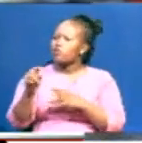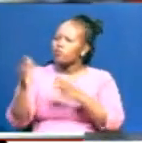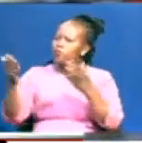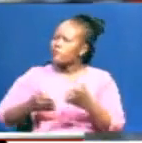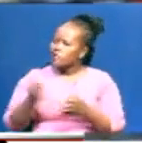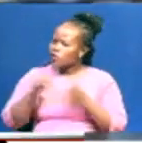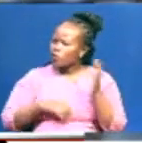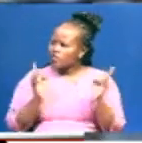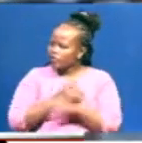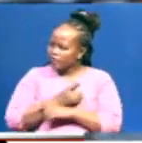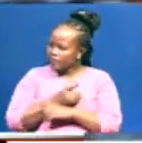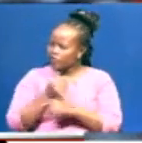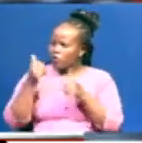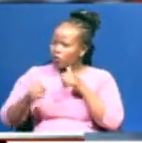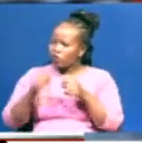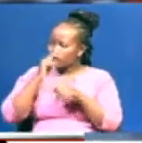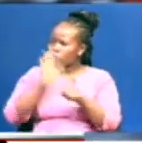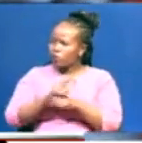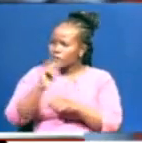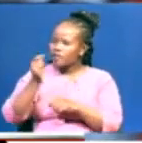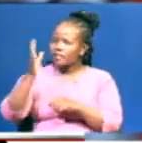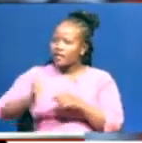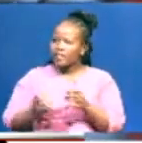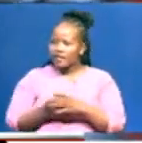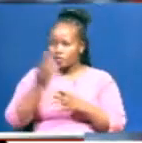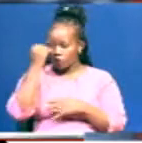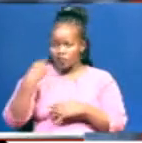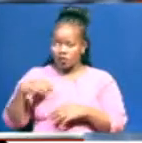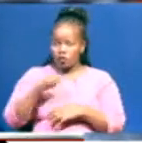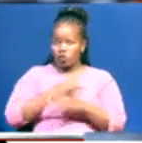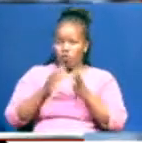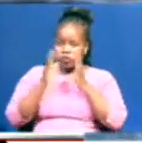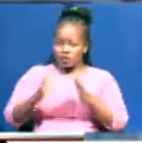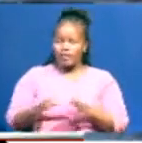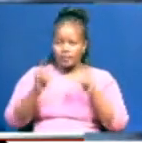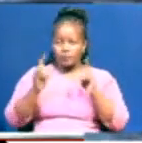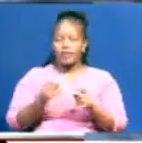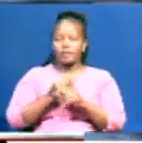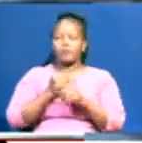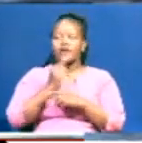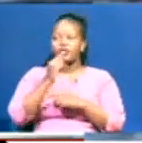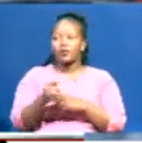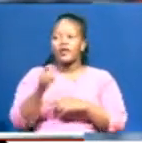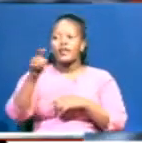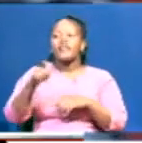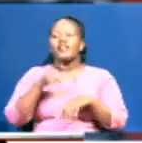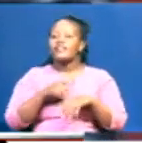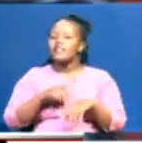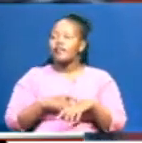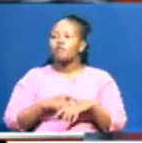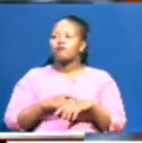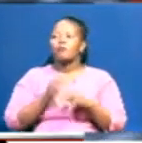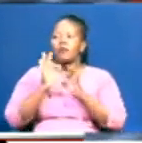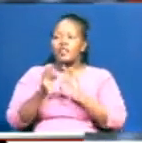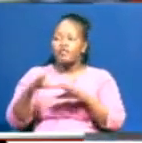assure Kenyans? Because we are gatekeepers here on behalf of Kenyans to ensure this time round whoever occupies that position